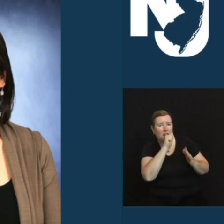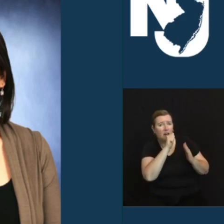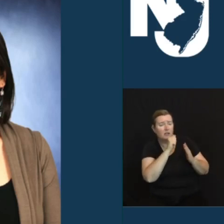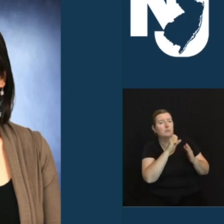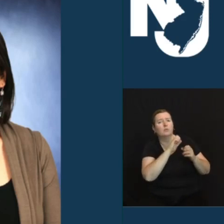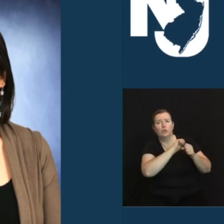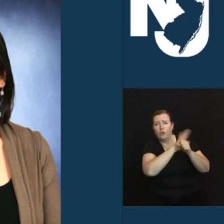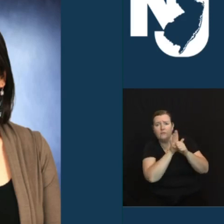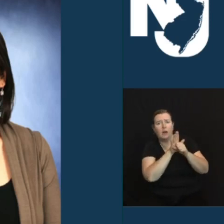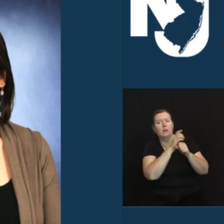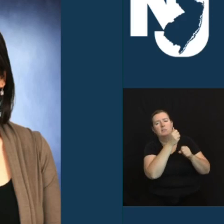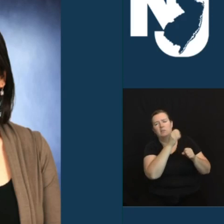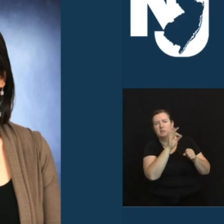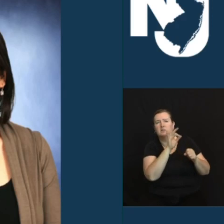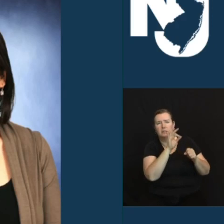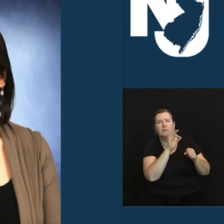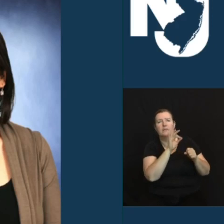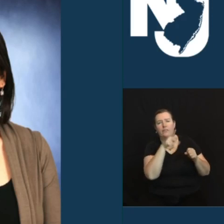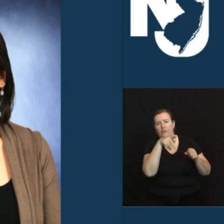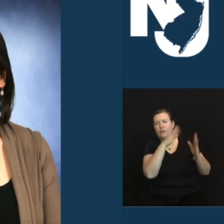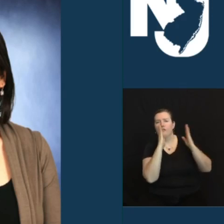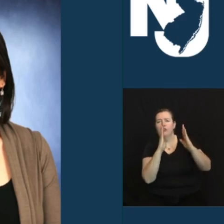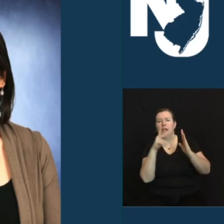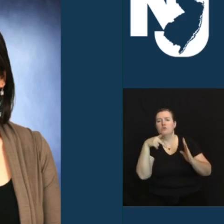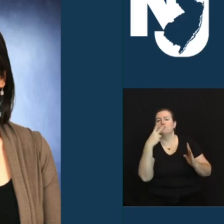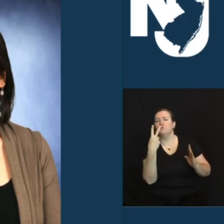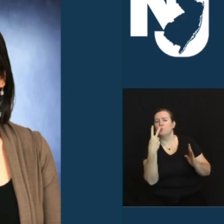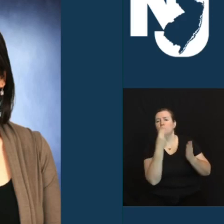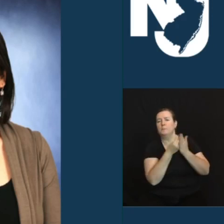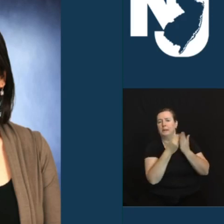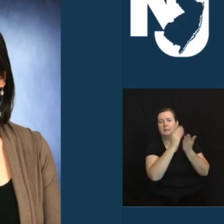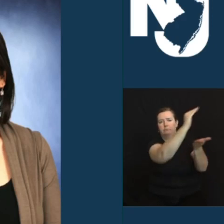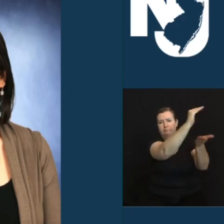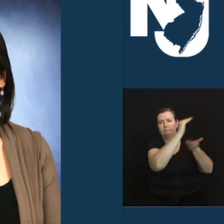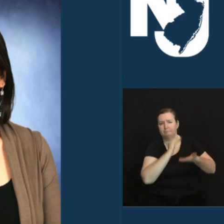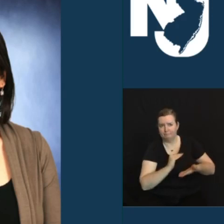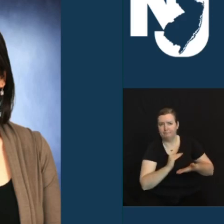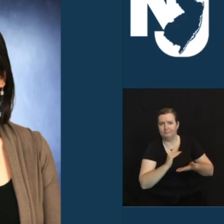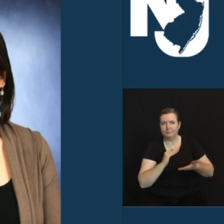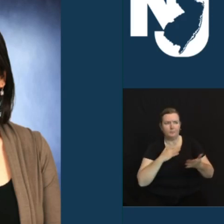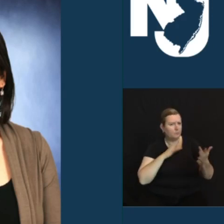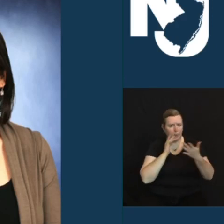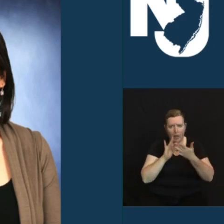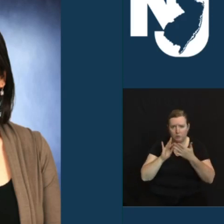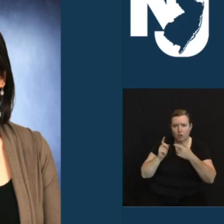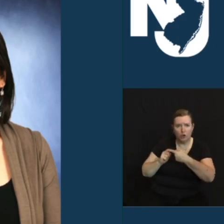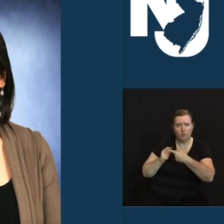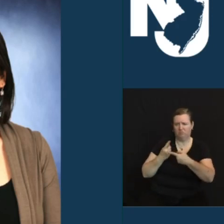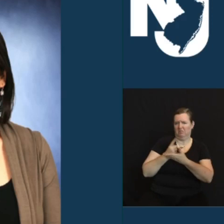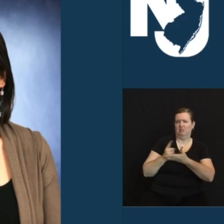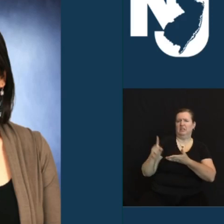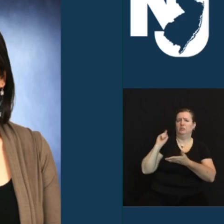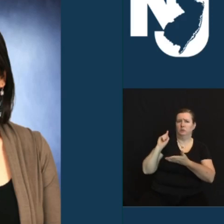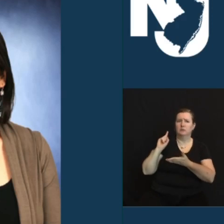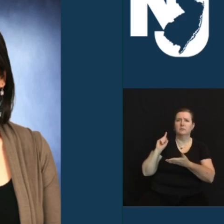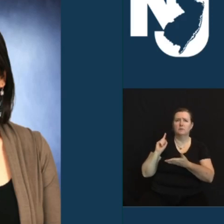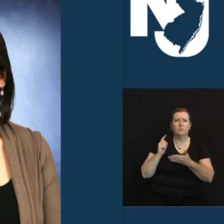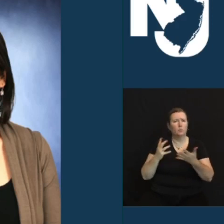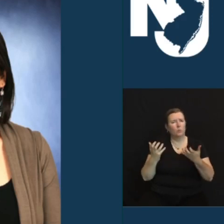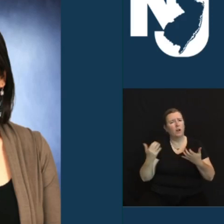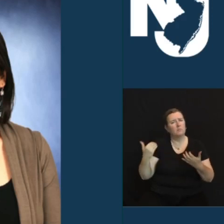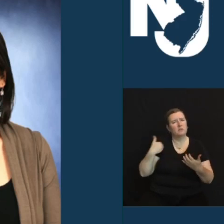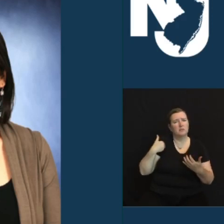Phase 2 grant. I had the chance to check in with Deepa at the end of the week. She also wanted me to give a shout